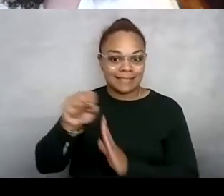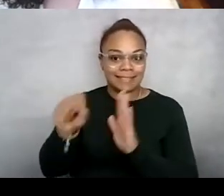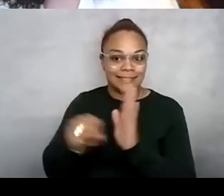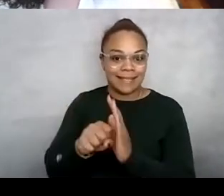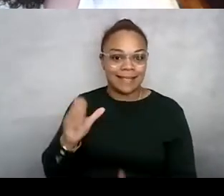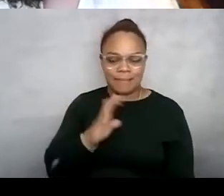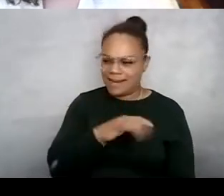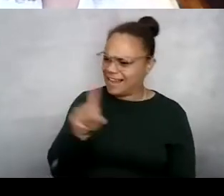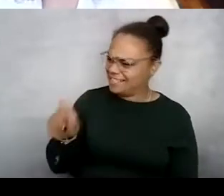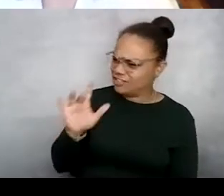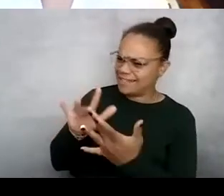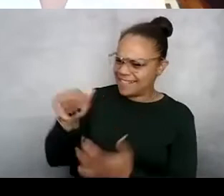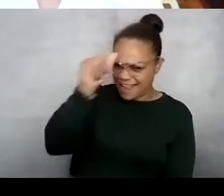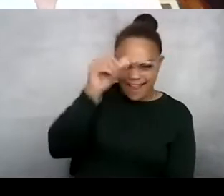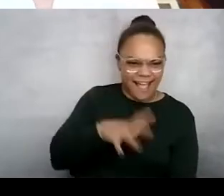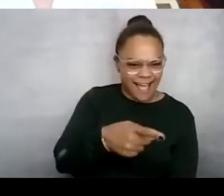reach out to this guy.